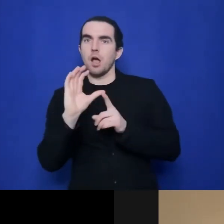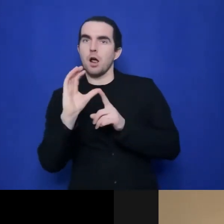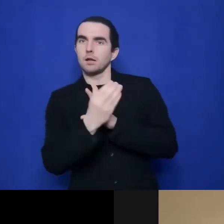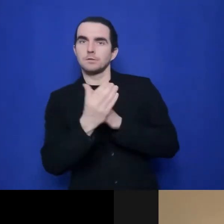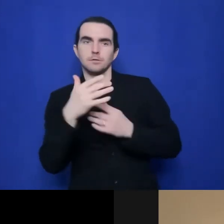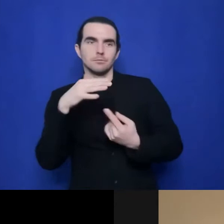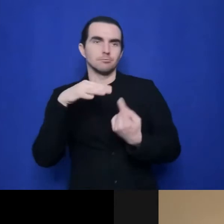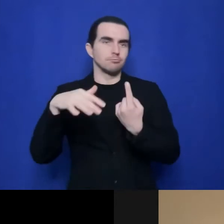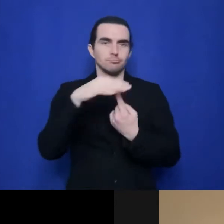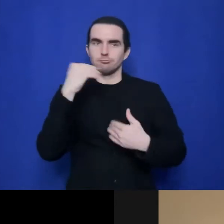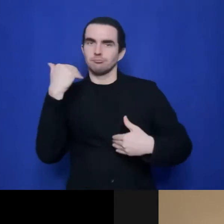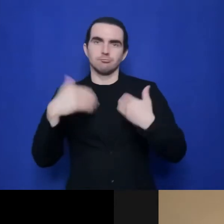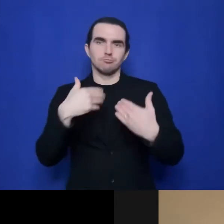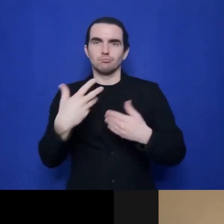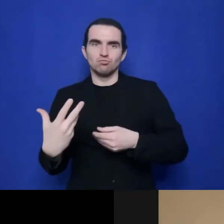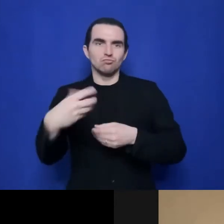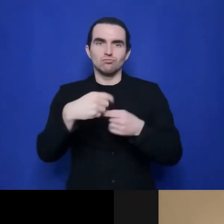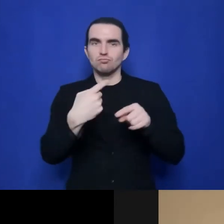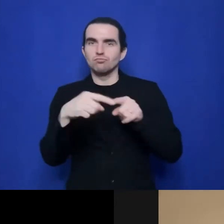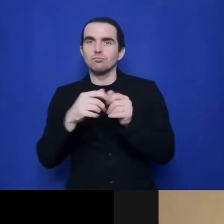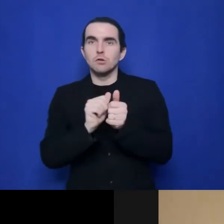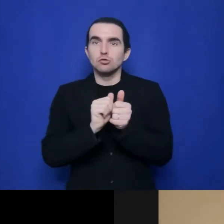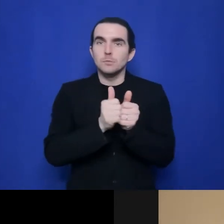Well, here in Latin America, that's very important.